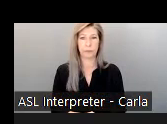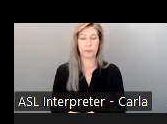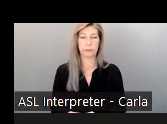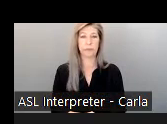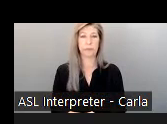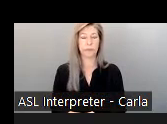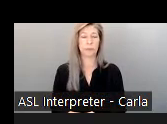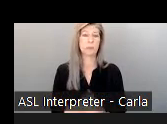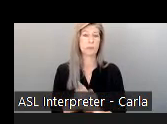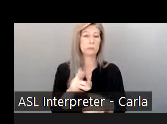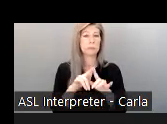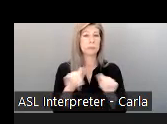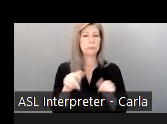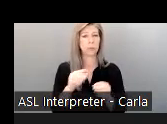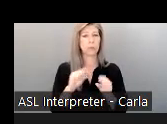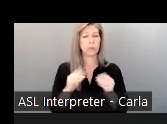your shoulders,